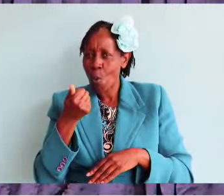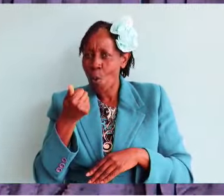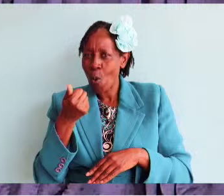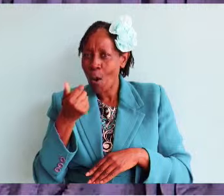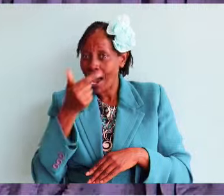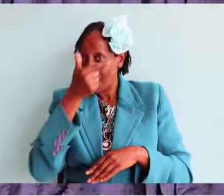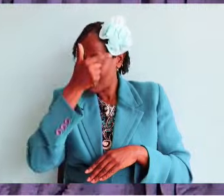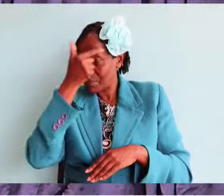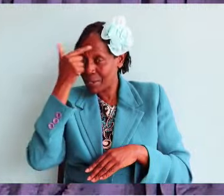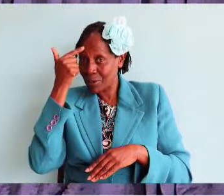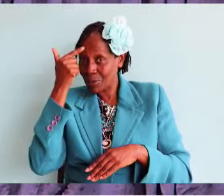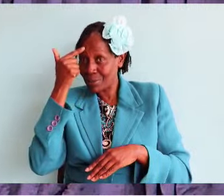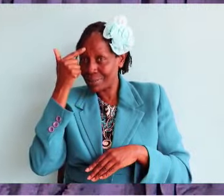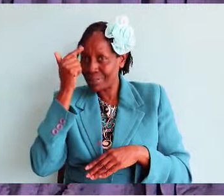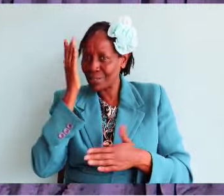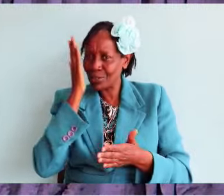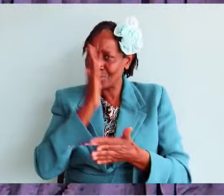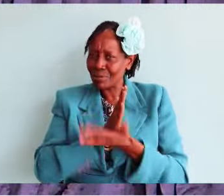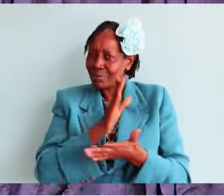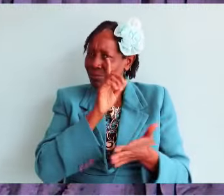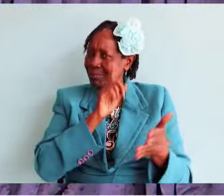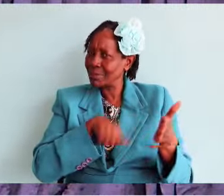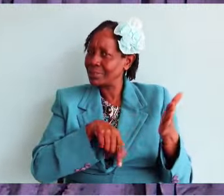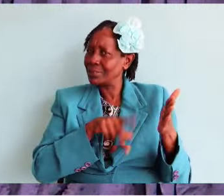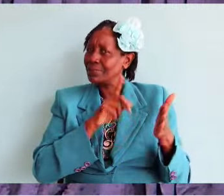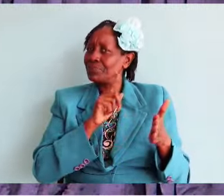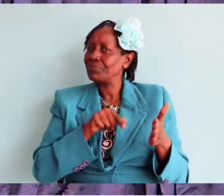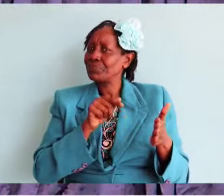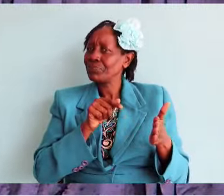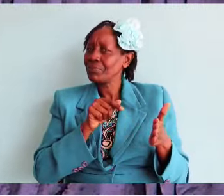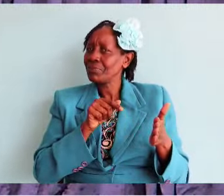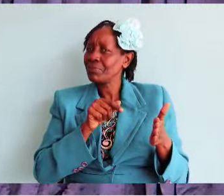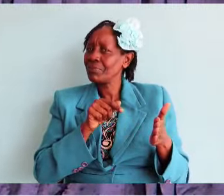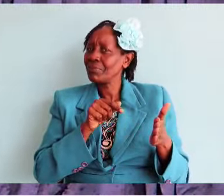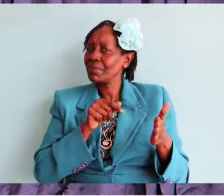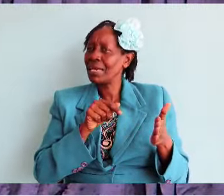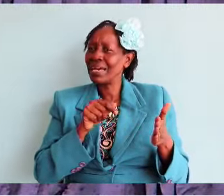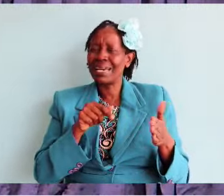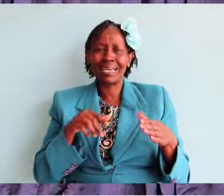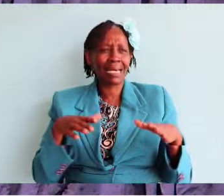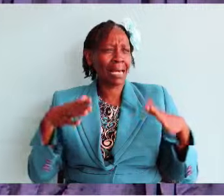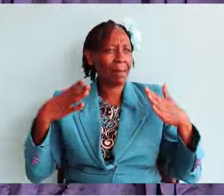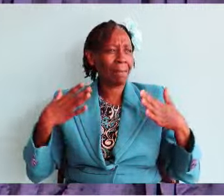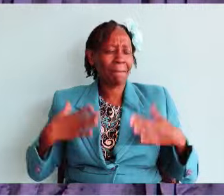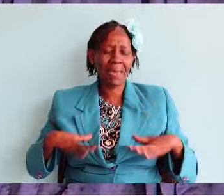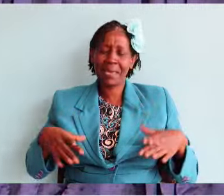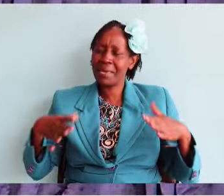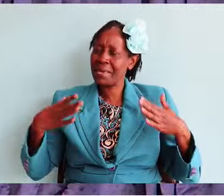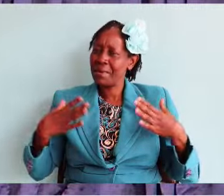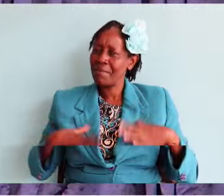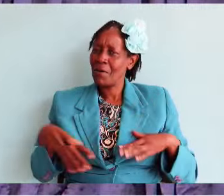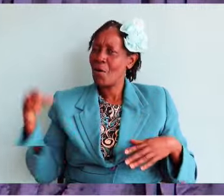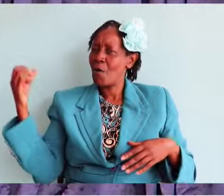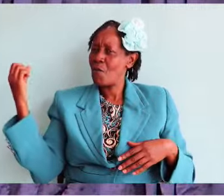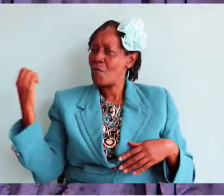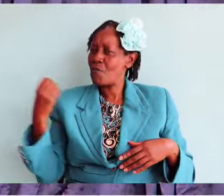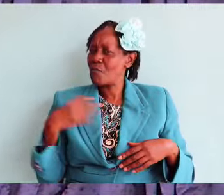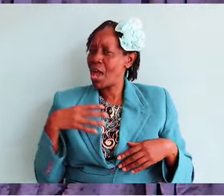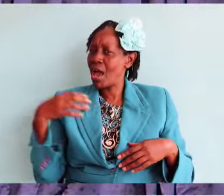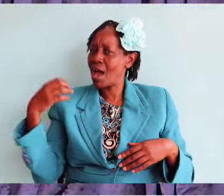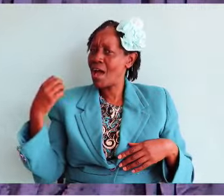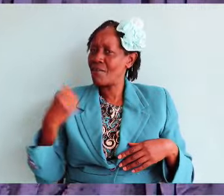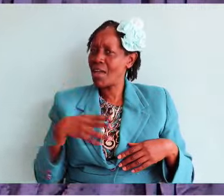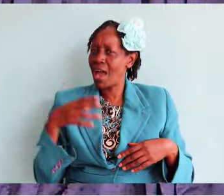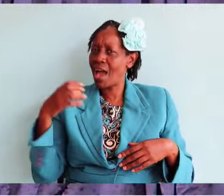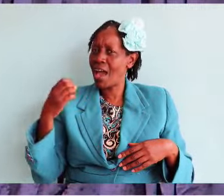me tell you the truth, as we are here like this, there are people with a lot of fear inside them. And so they will always give